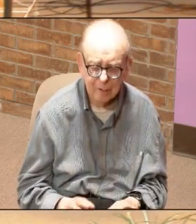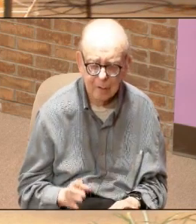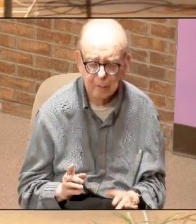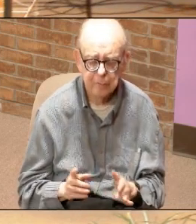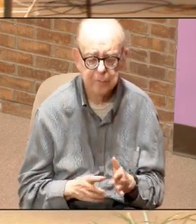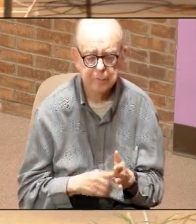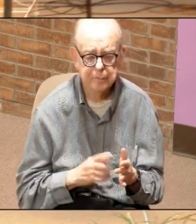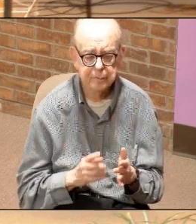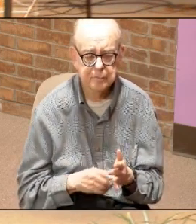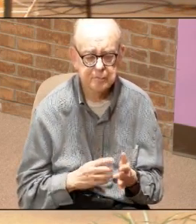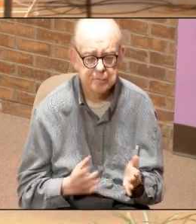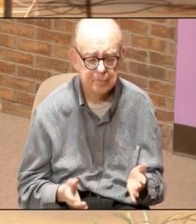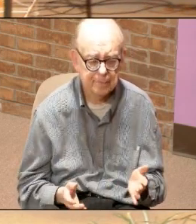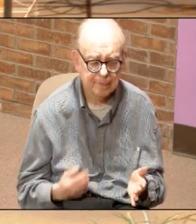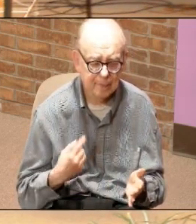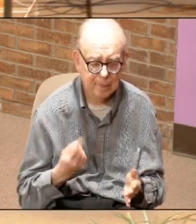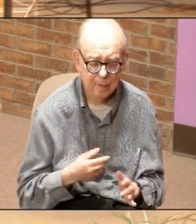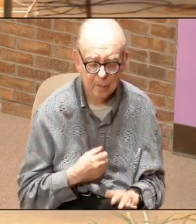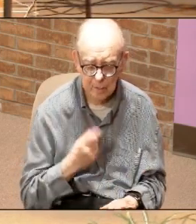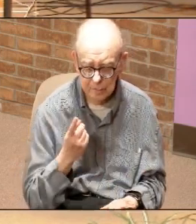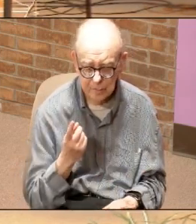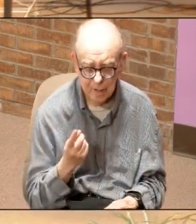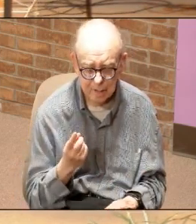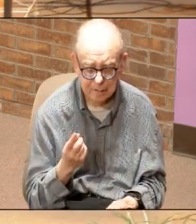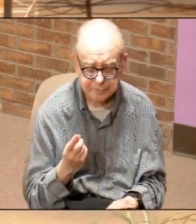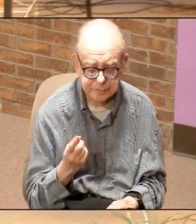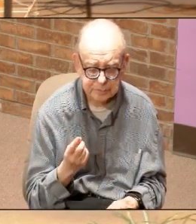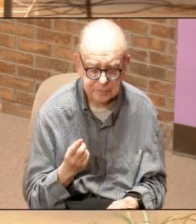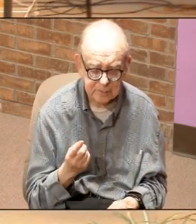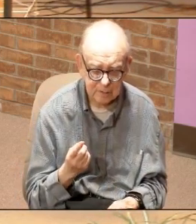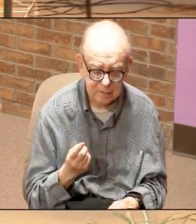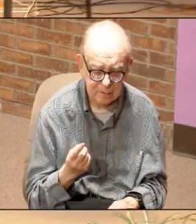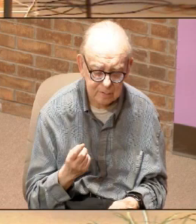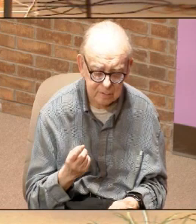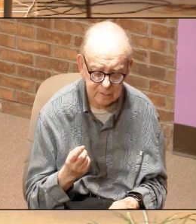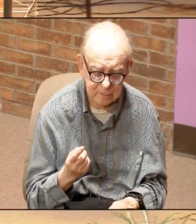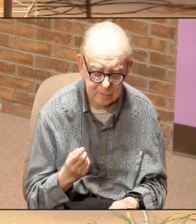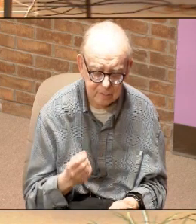that sometimes we realize,